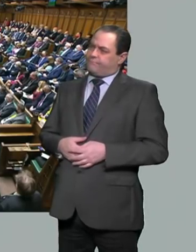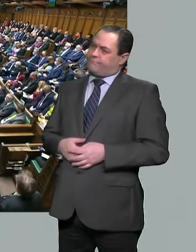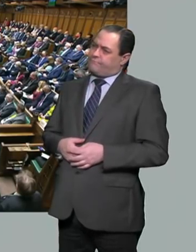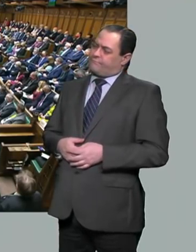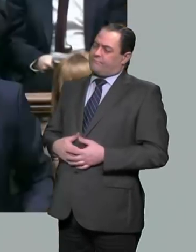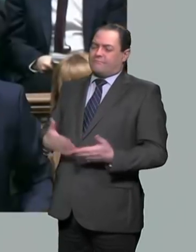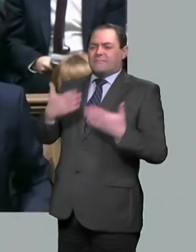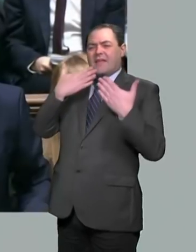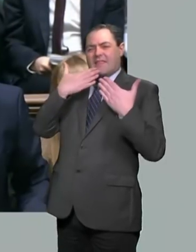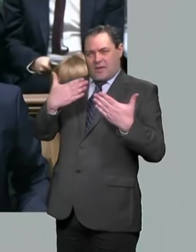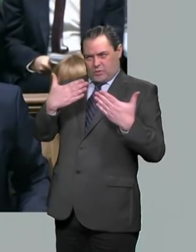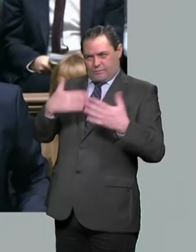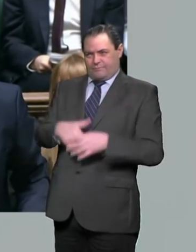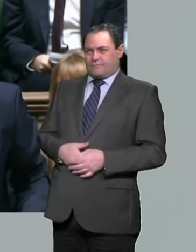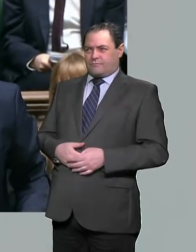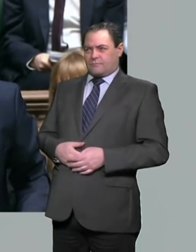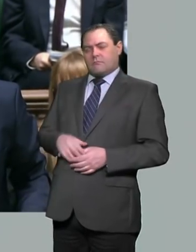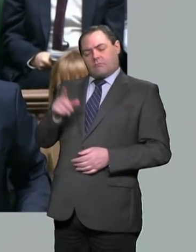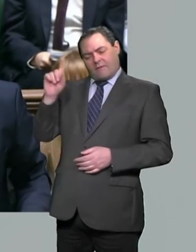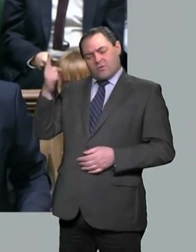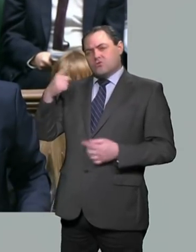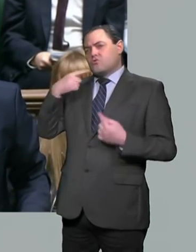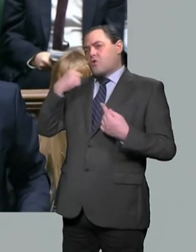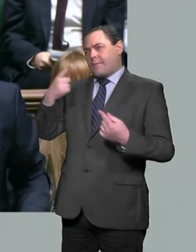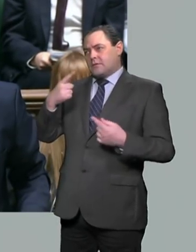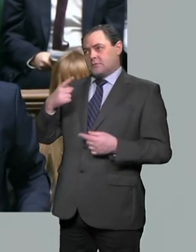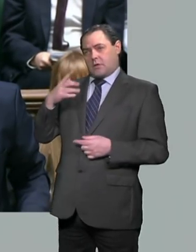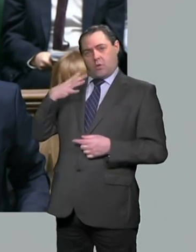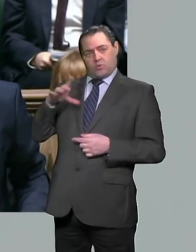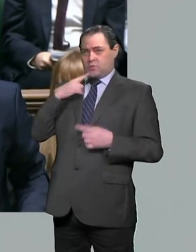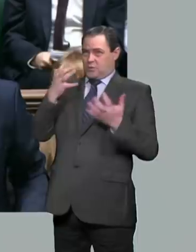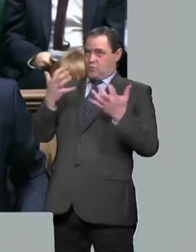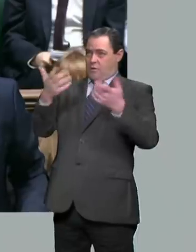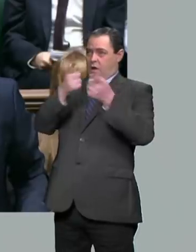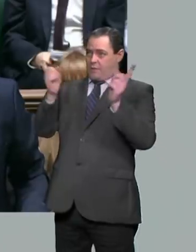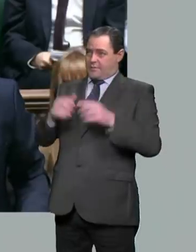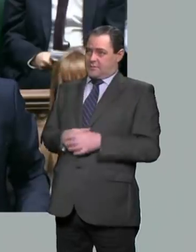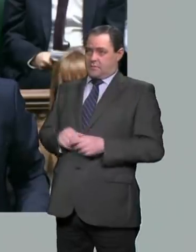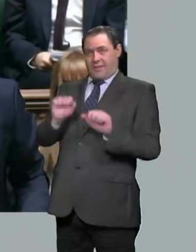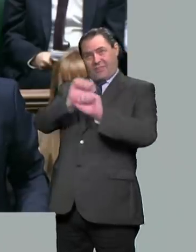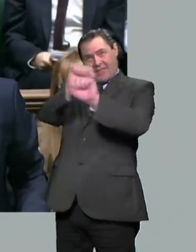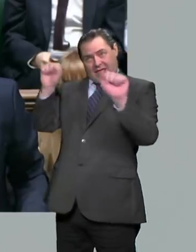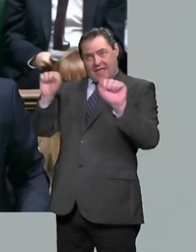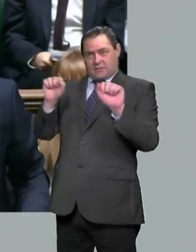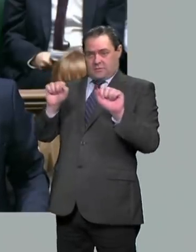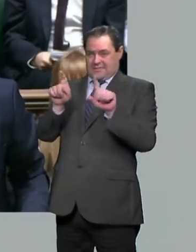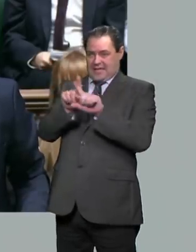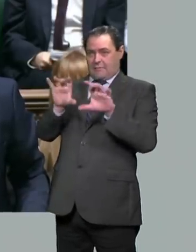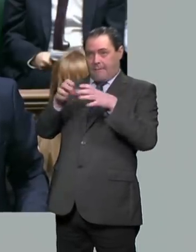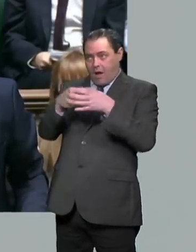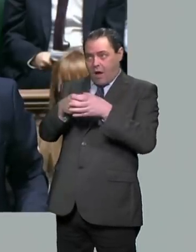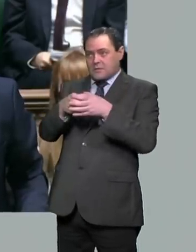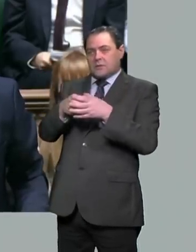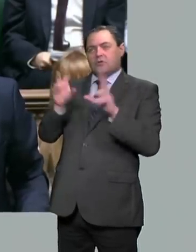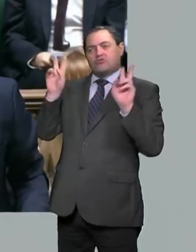Thank you, Mr. Speaker. And following your opening remarks, I just want to say to the members opposite, theirs is the party of Winston Churchill.